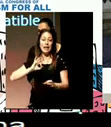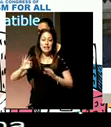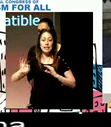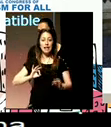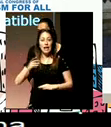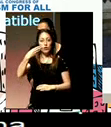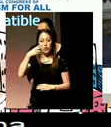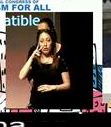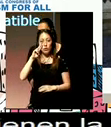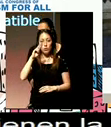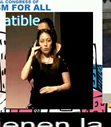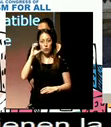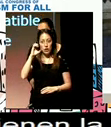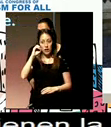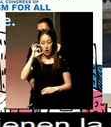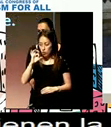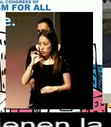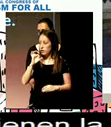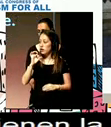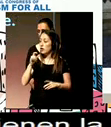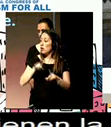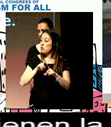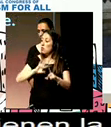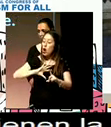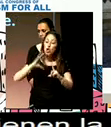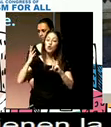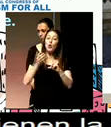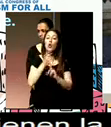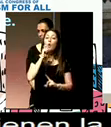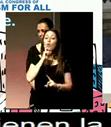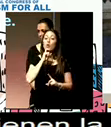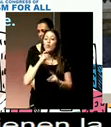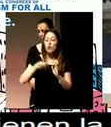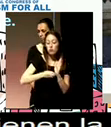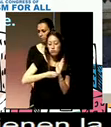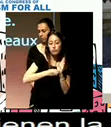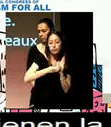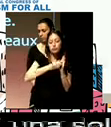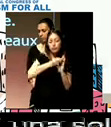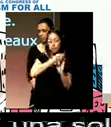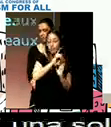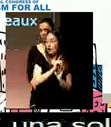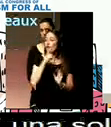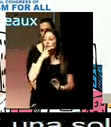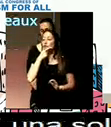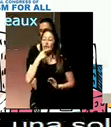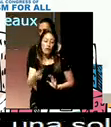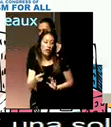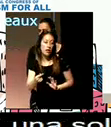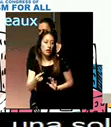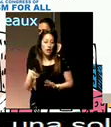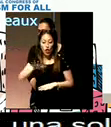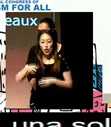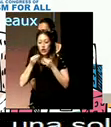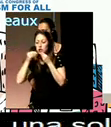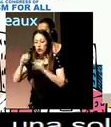facade of the Great Theatre of Bordeaux. It's a very discreet and efficient solution in terms of the